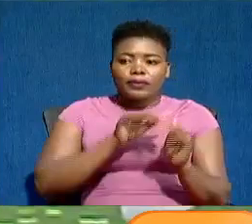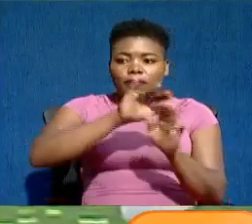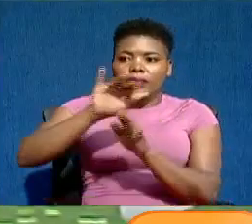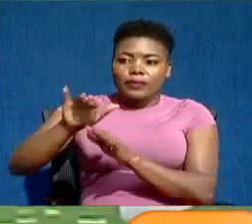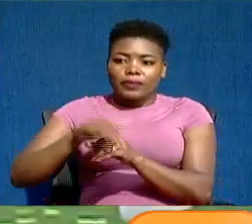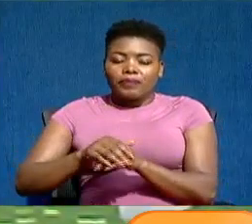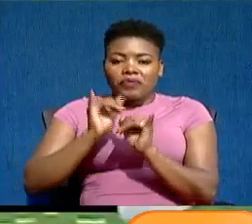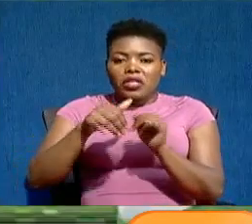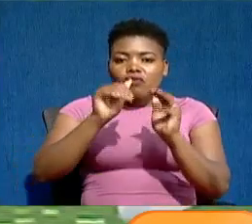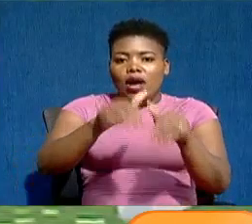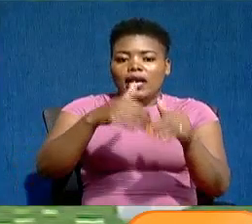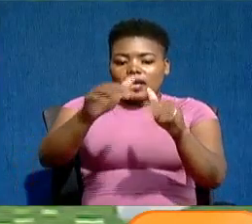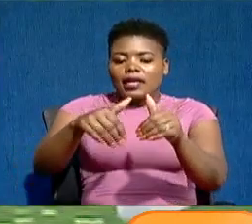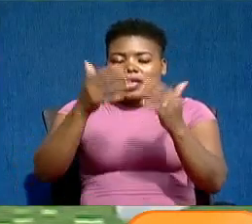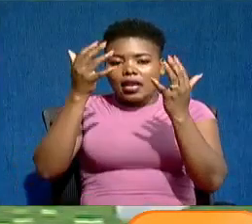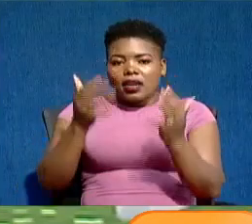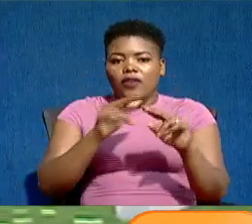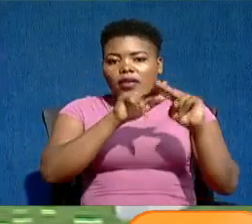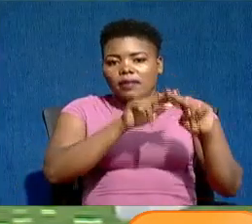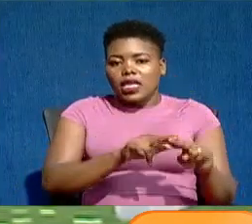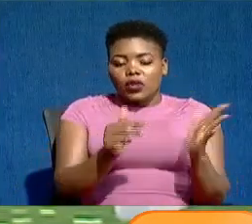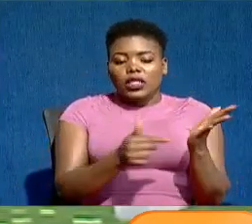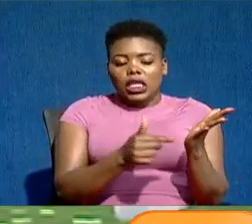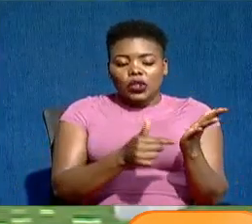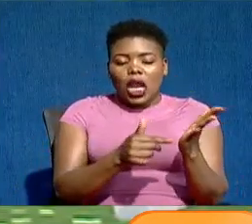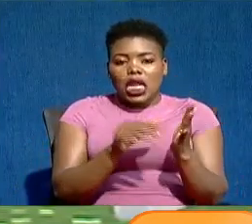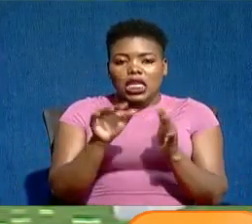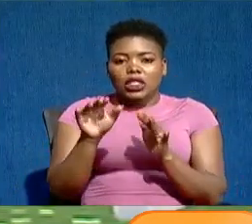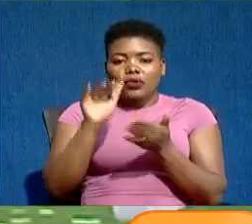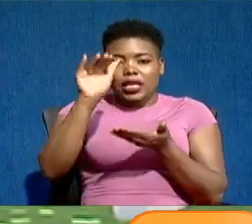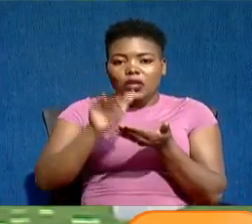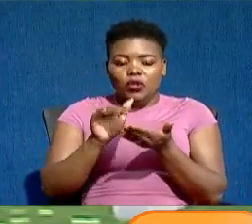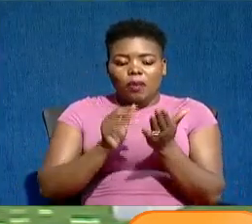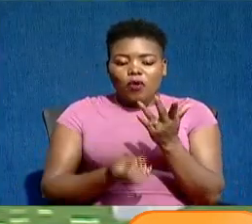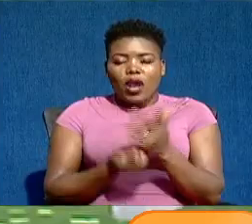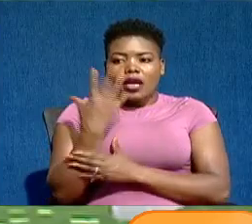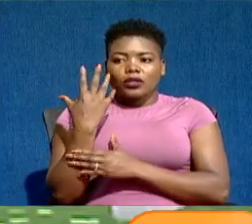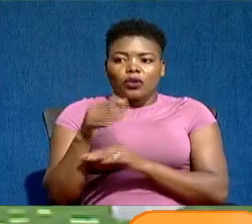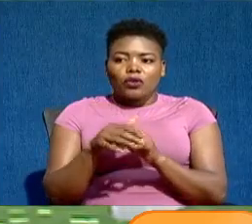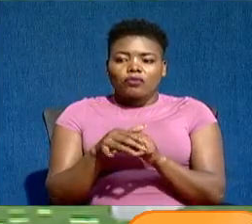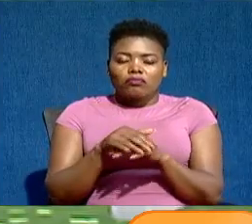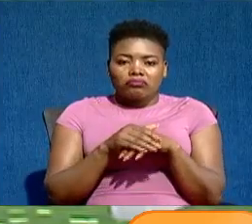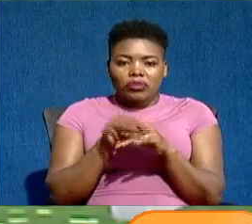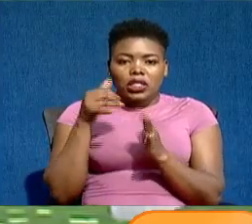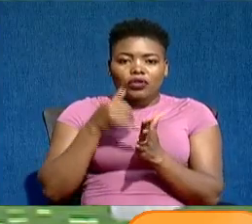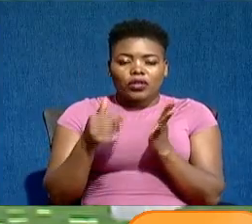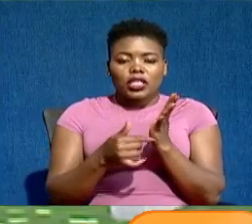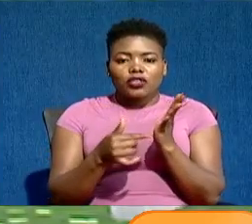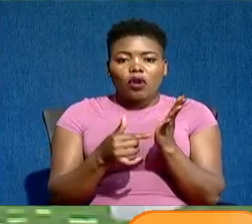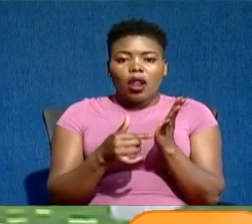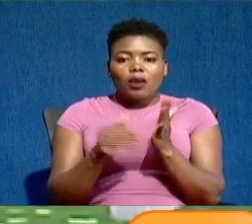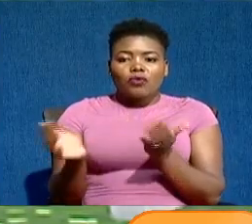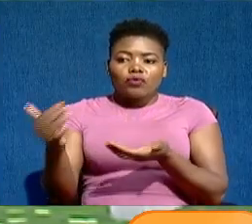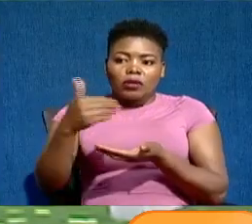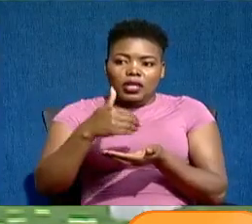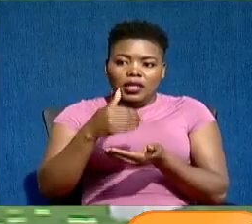Now, modern agriculture is heavily relying on technology to maximize production and increase profits. This includes the use of digital technologies to